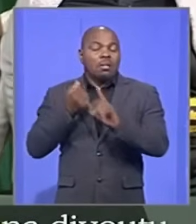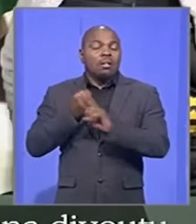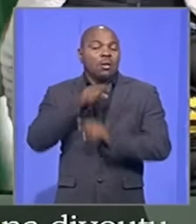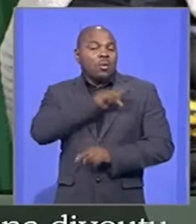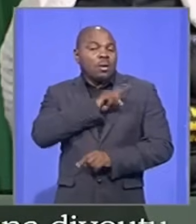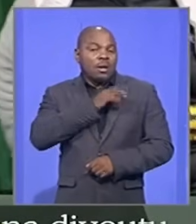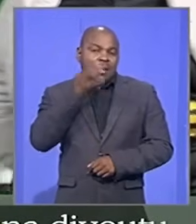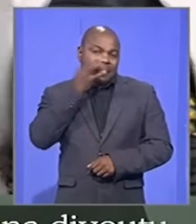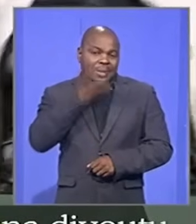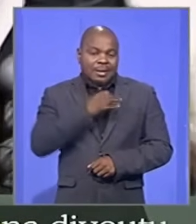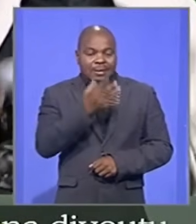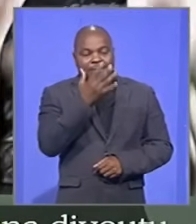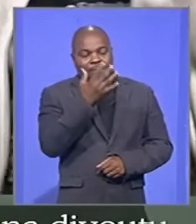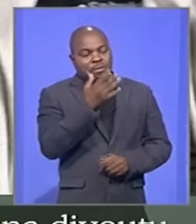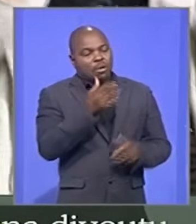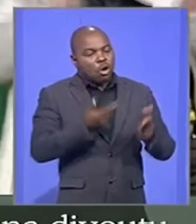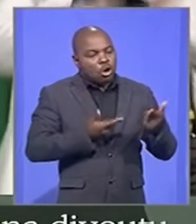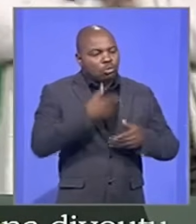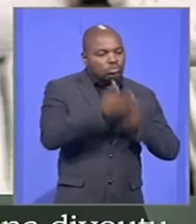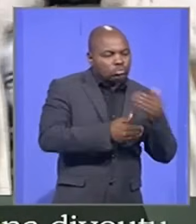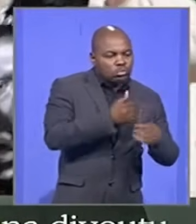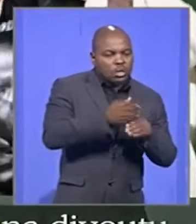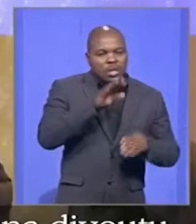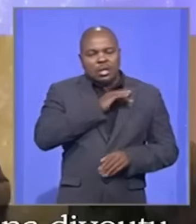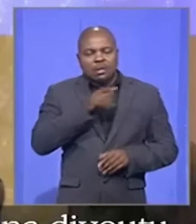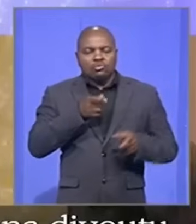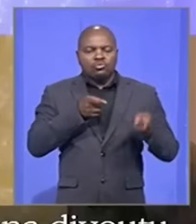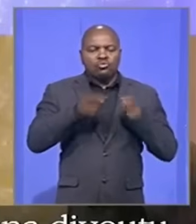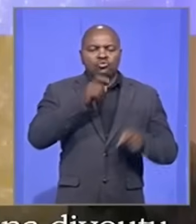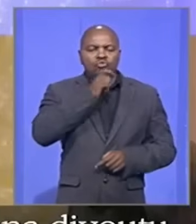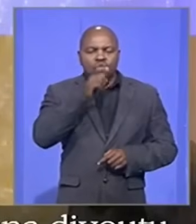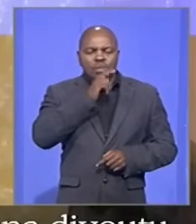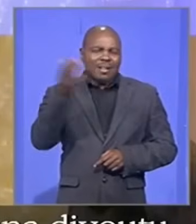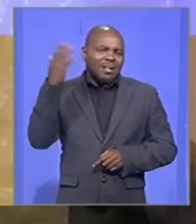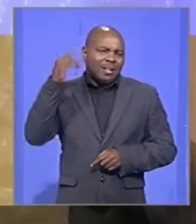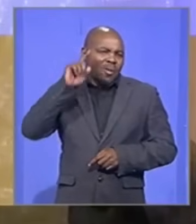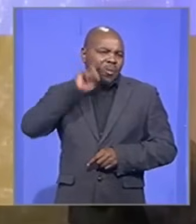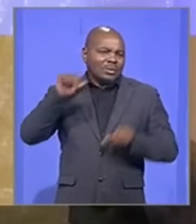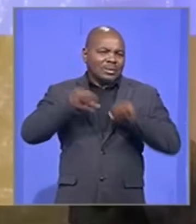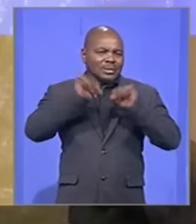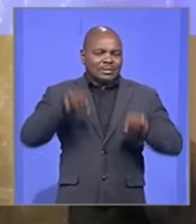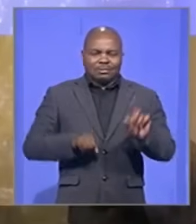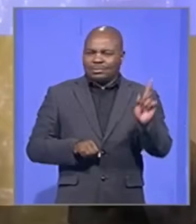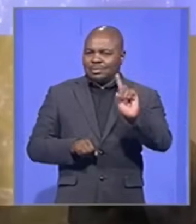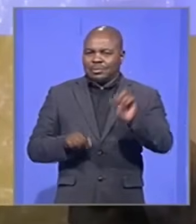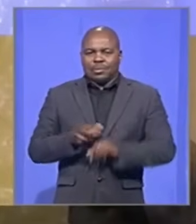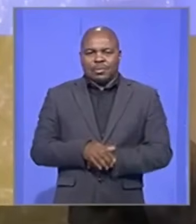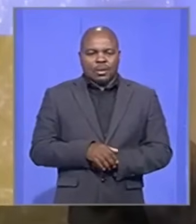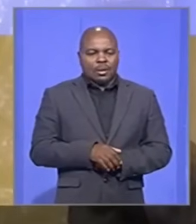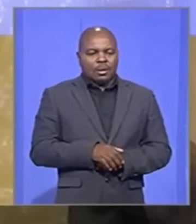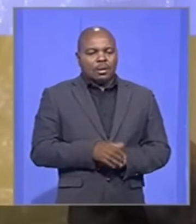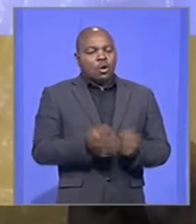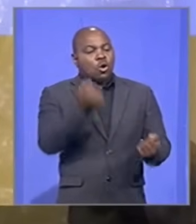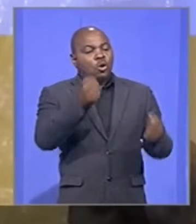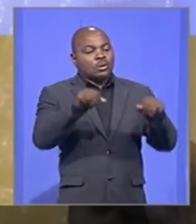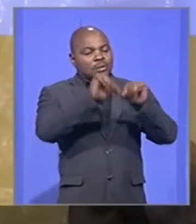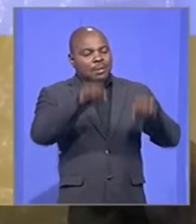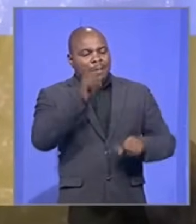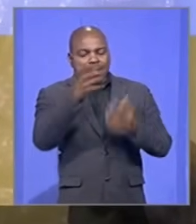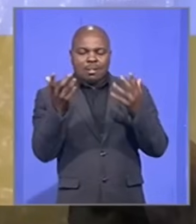tsamaiso ya molao e se laolwe ka melao ya bokoloniale. The legal and judicial system must reflect African culture,